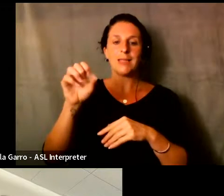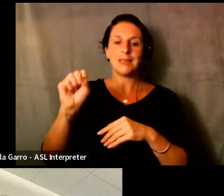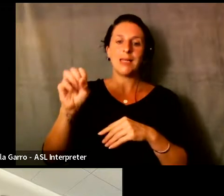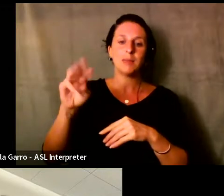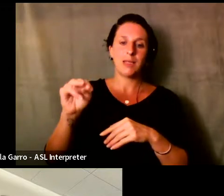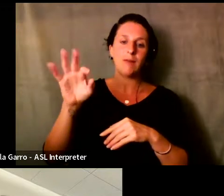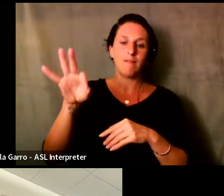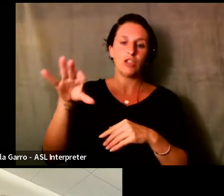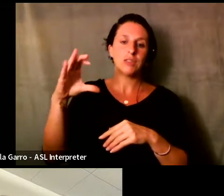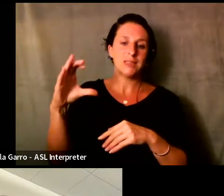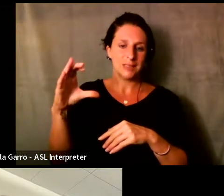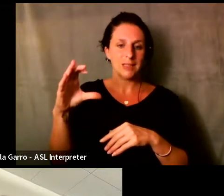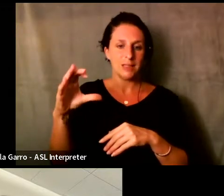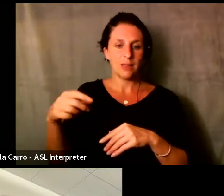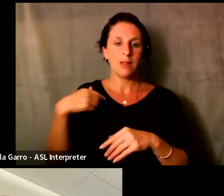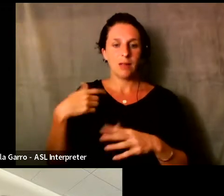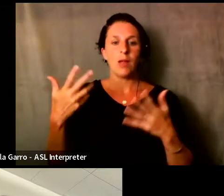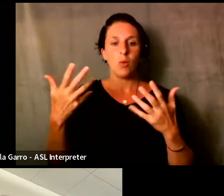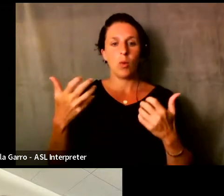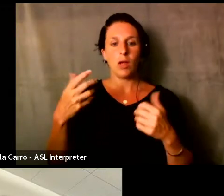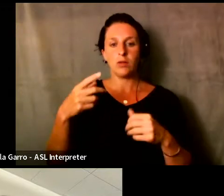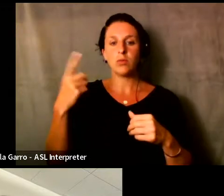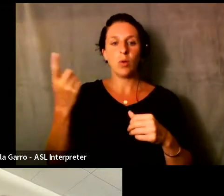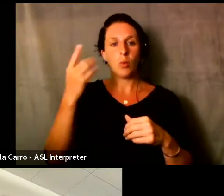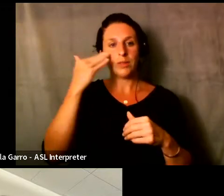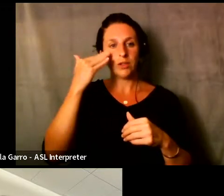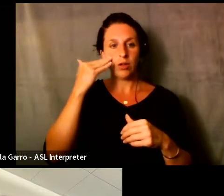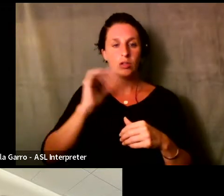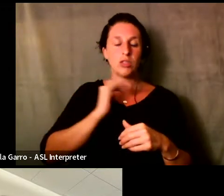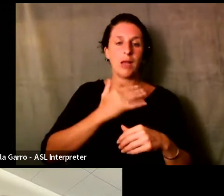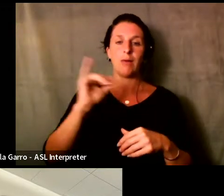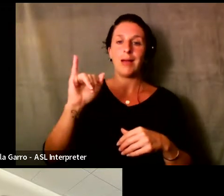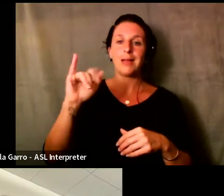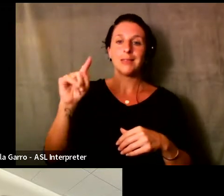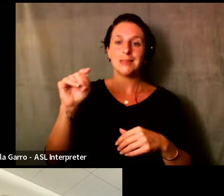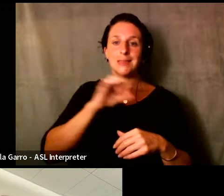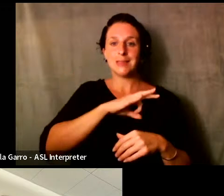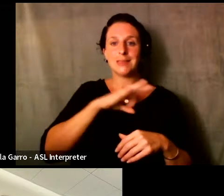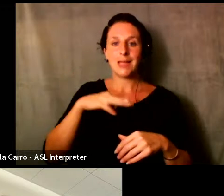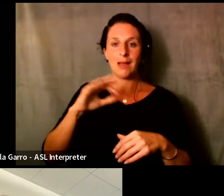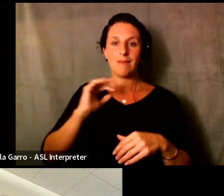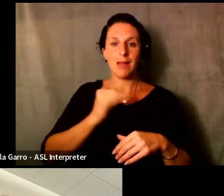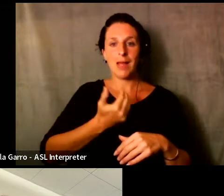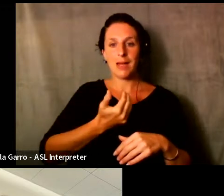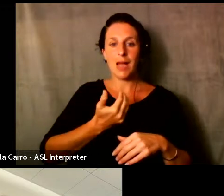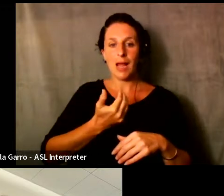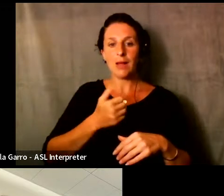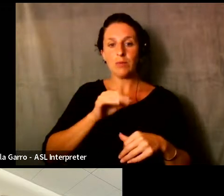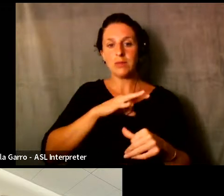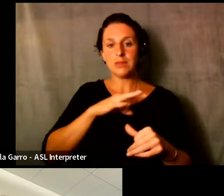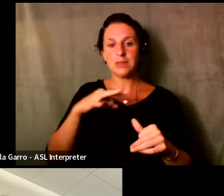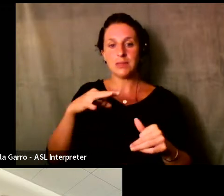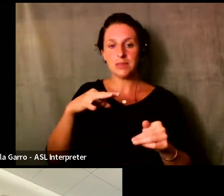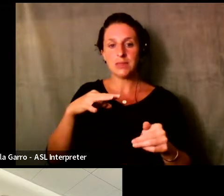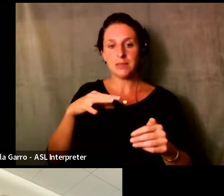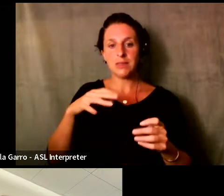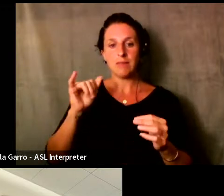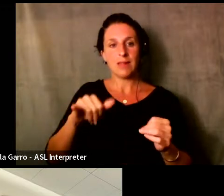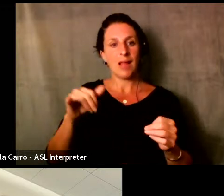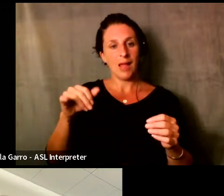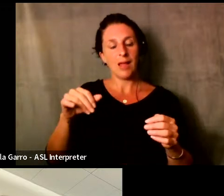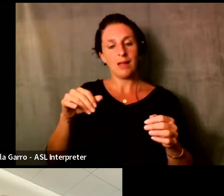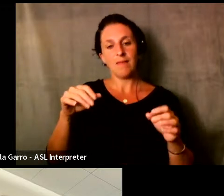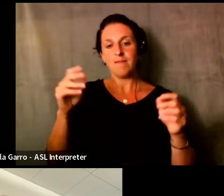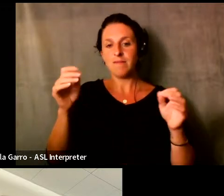Foster City. And I want to always acknowledge our IT staff and our staff that fixes our room for